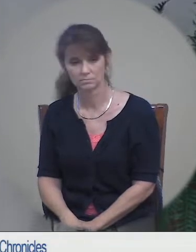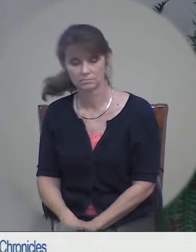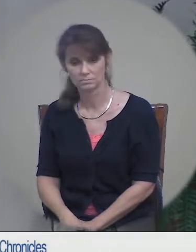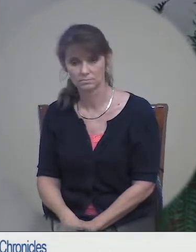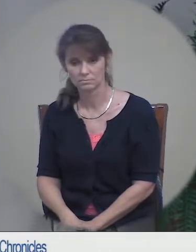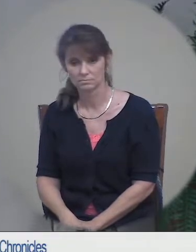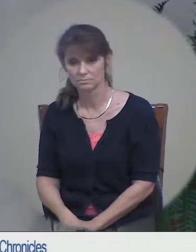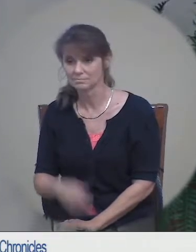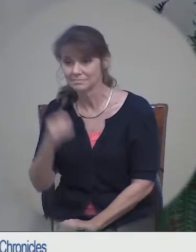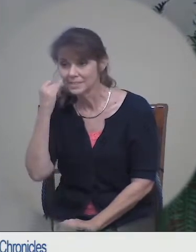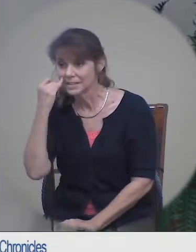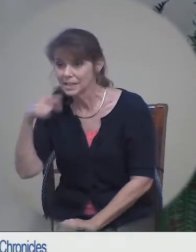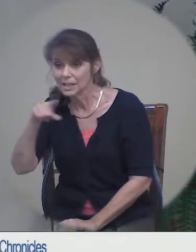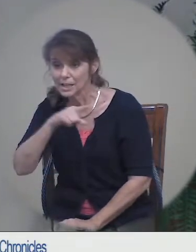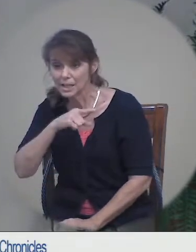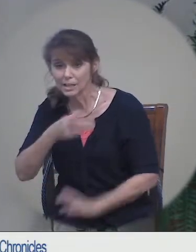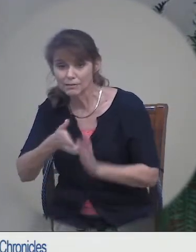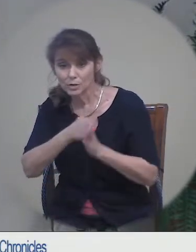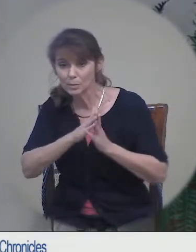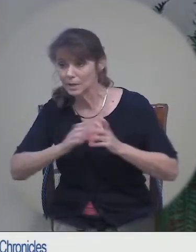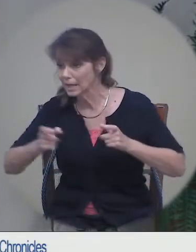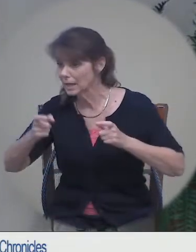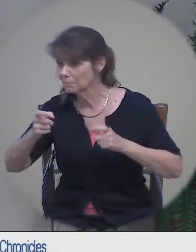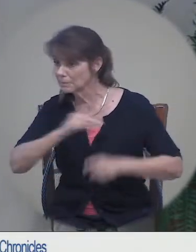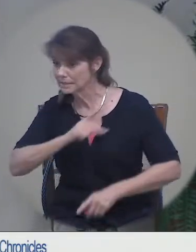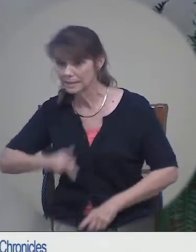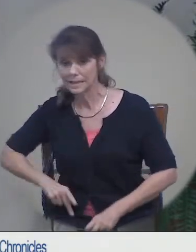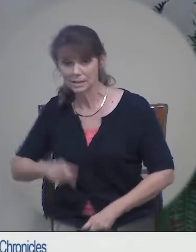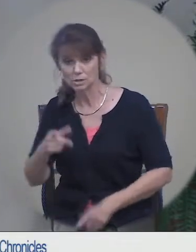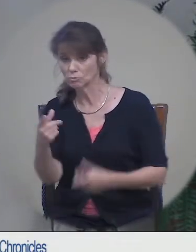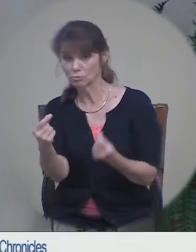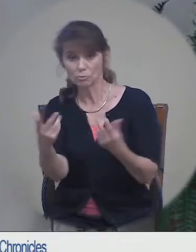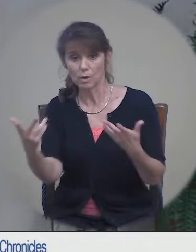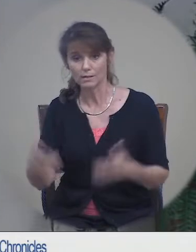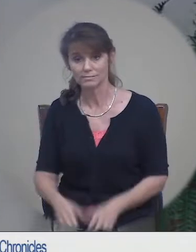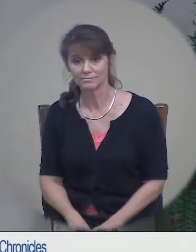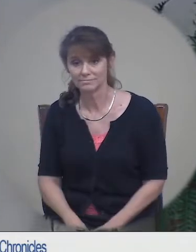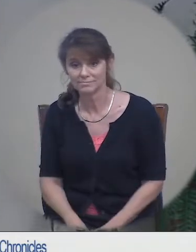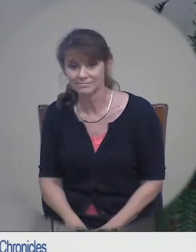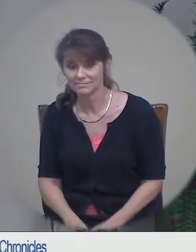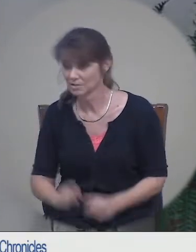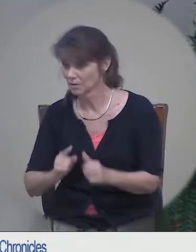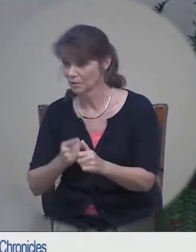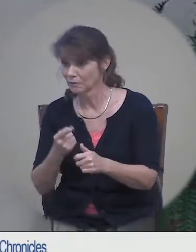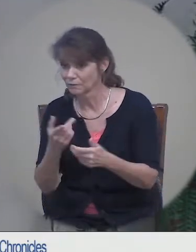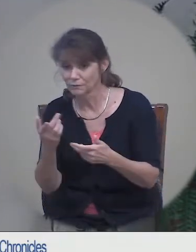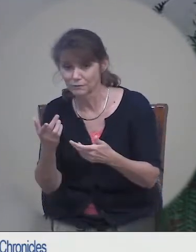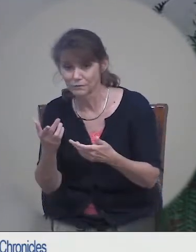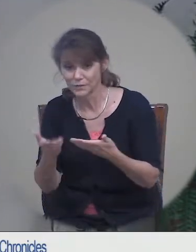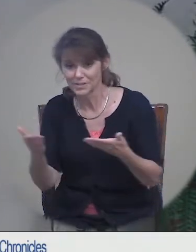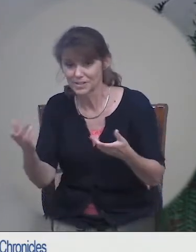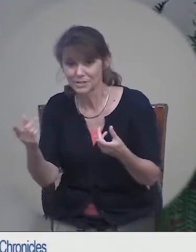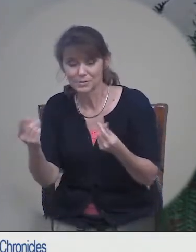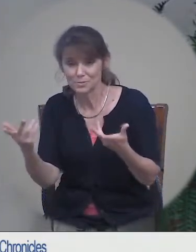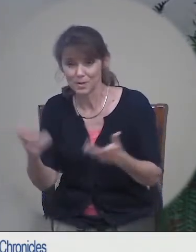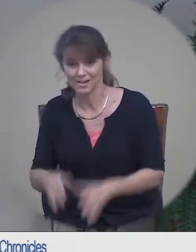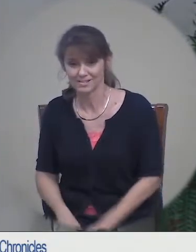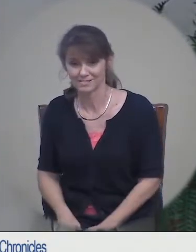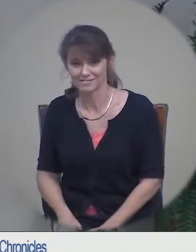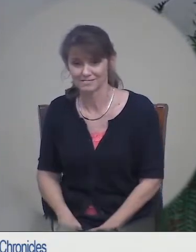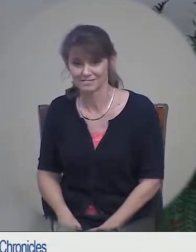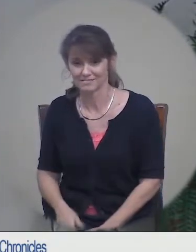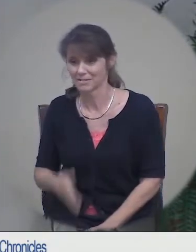mean, I don't know about you. I would solidify my rule. I would make sure I got my cabinet in place. I would make sure I got my appropriate